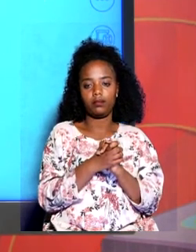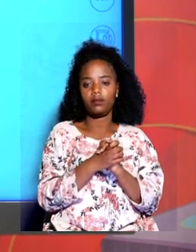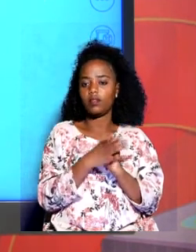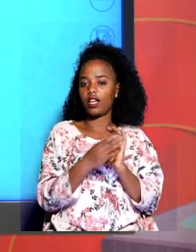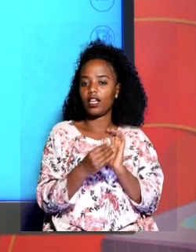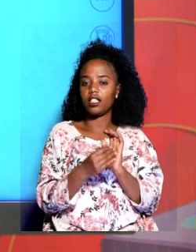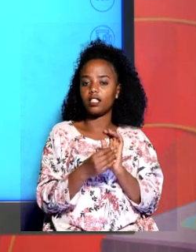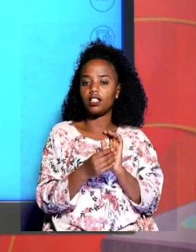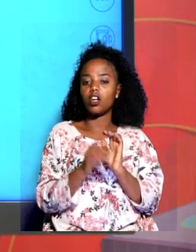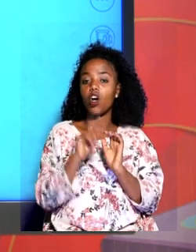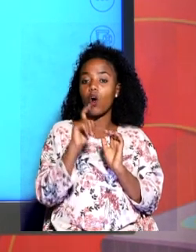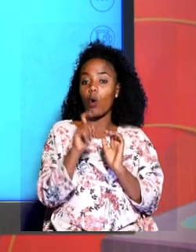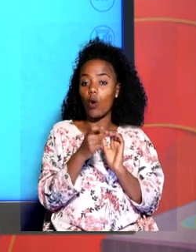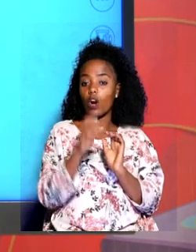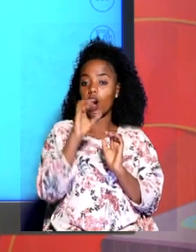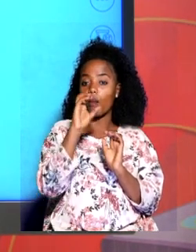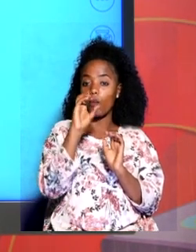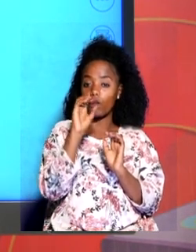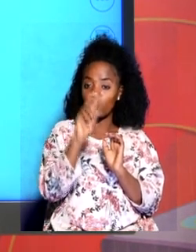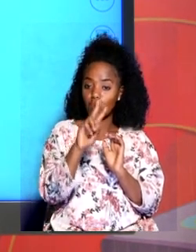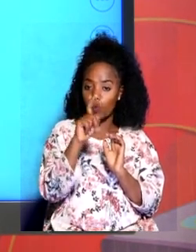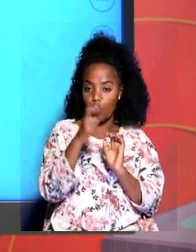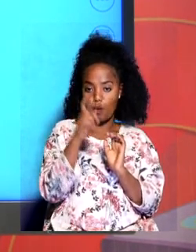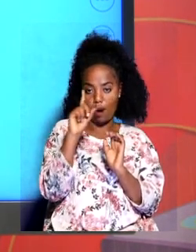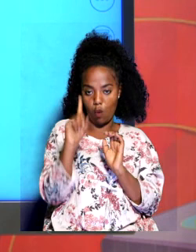And for corner point 2, 1,